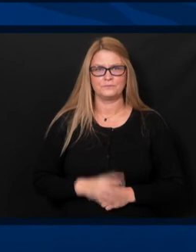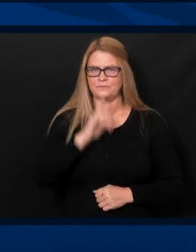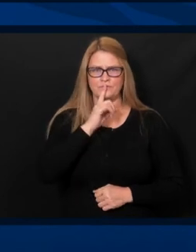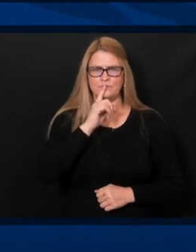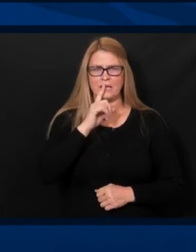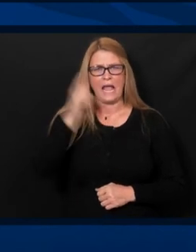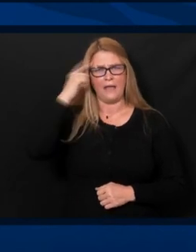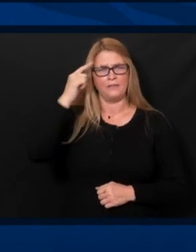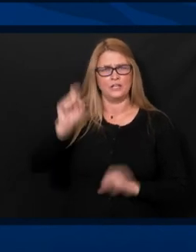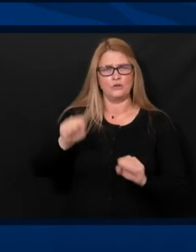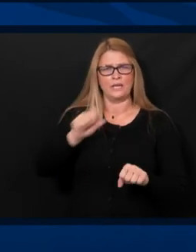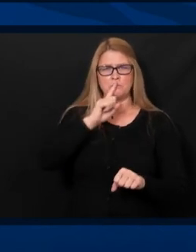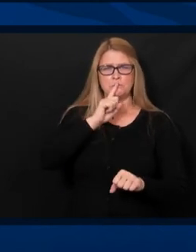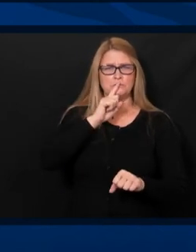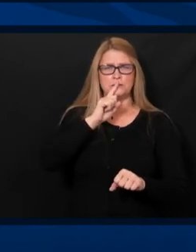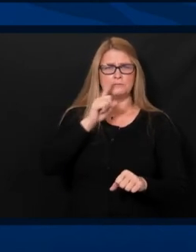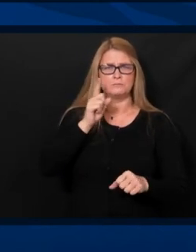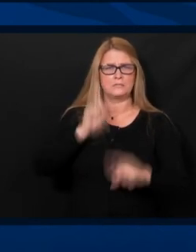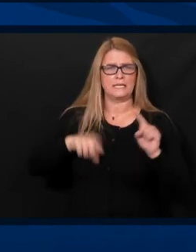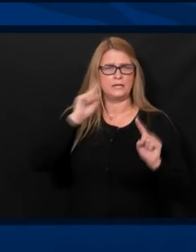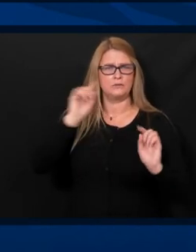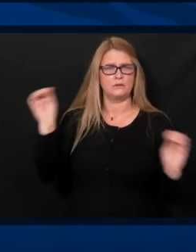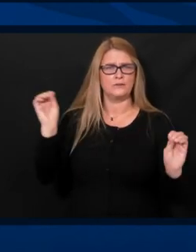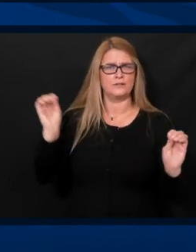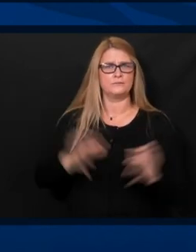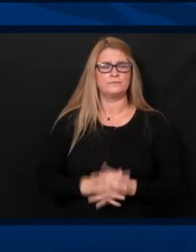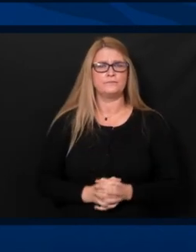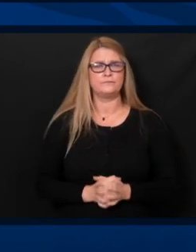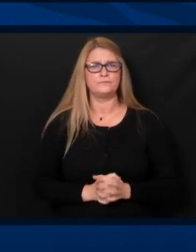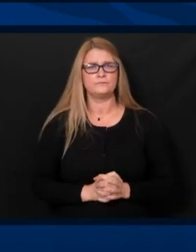Suzanne, I think you may be muted if you're there.